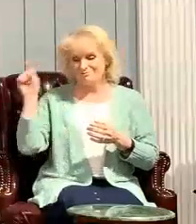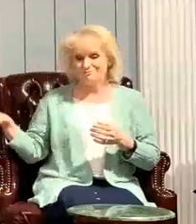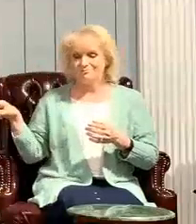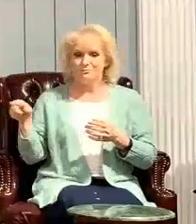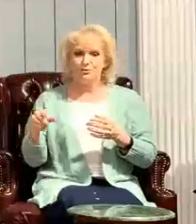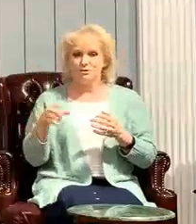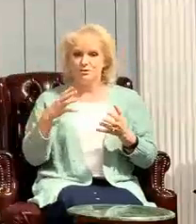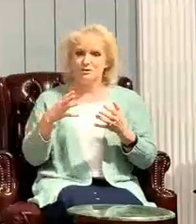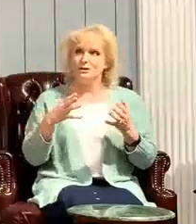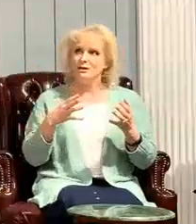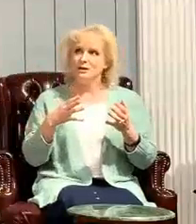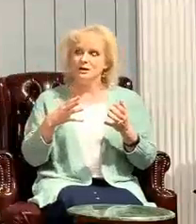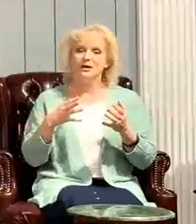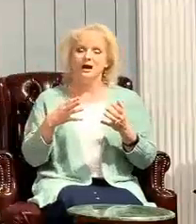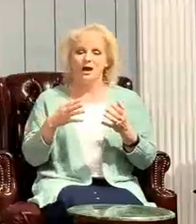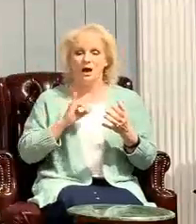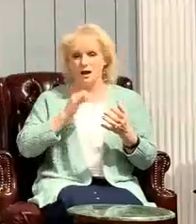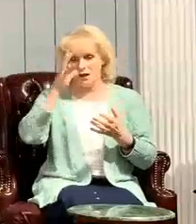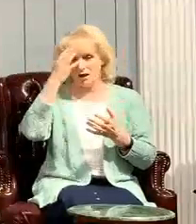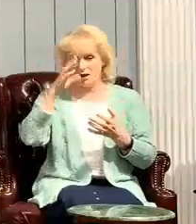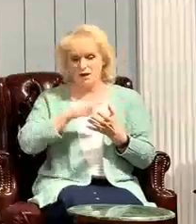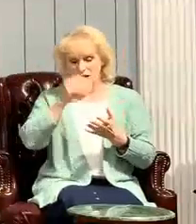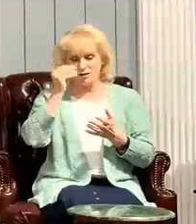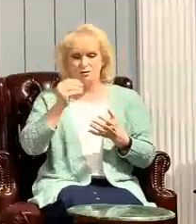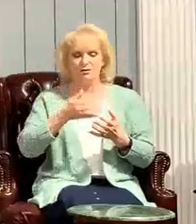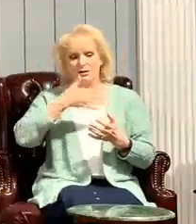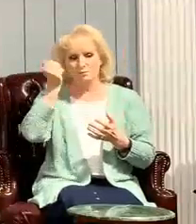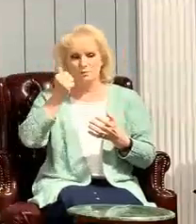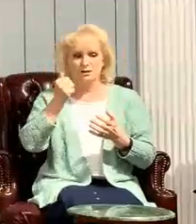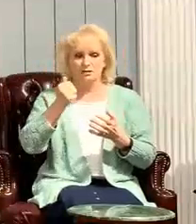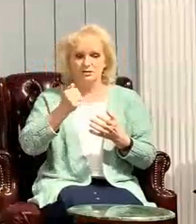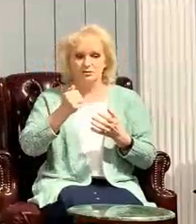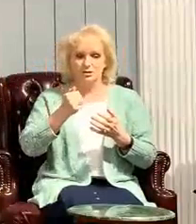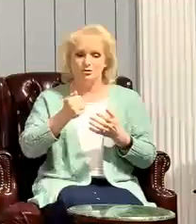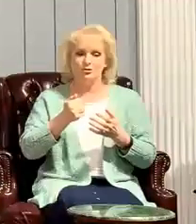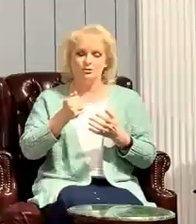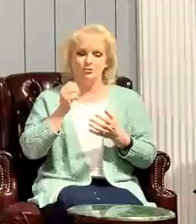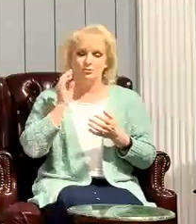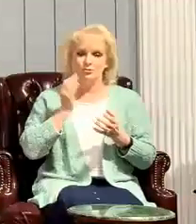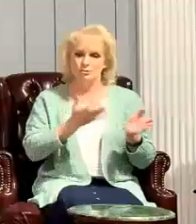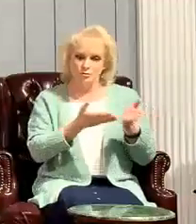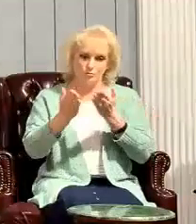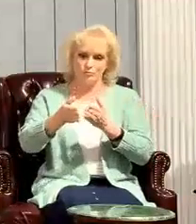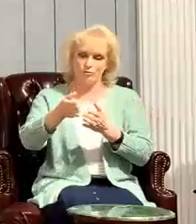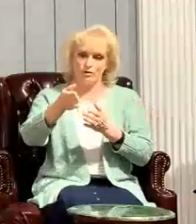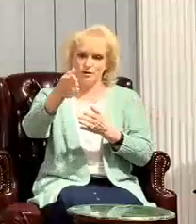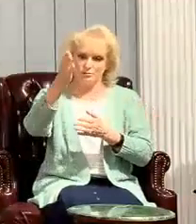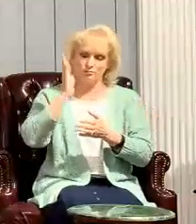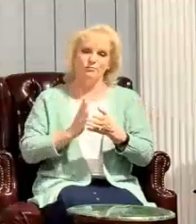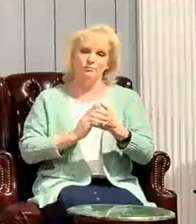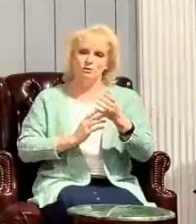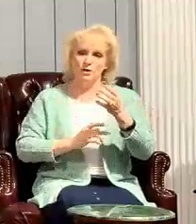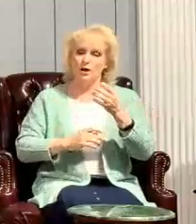best to bring persons' names to God alone. And you know that I am pretty free with names, both positively and negatively when I'm